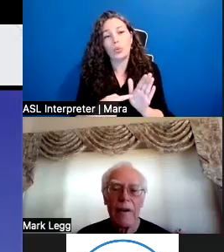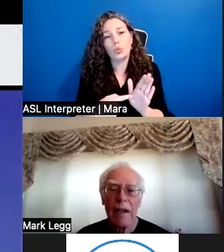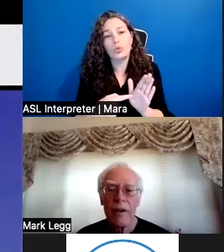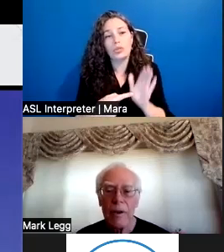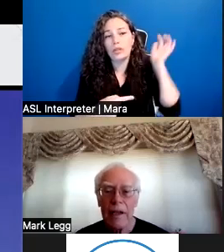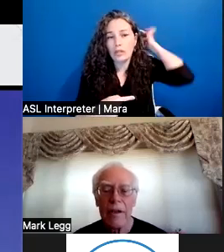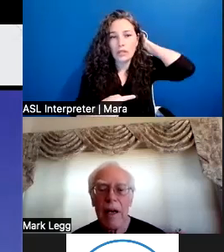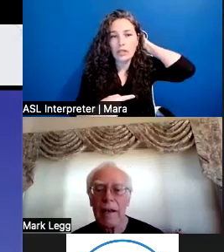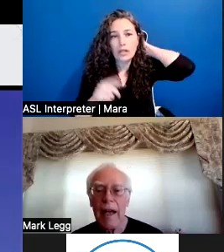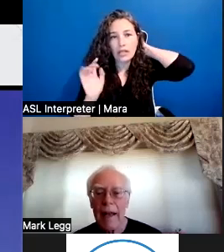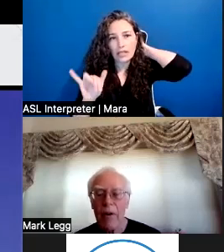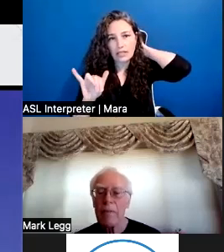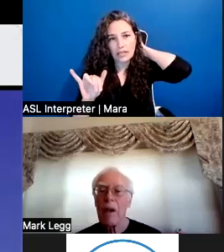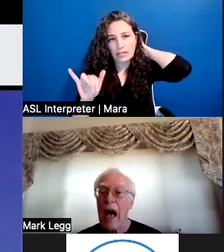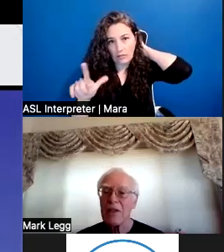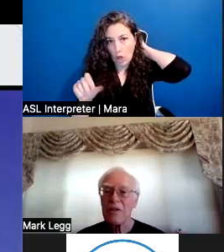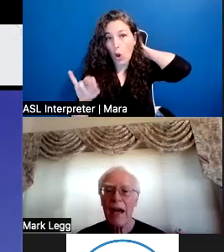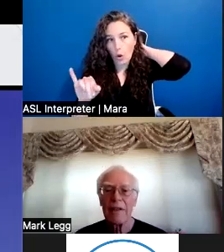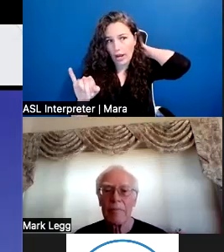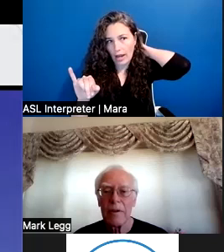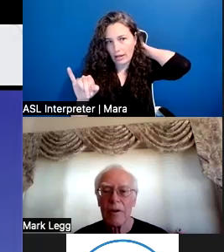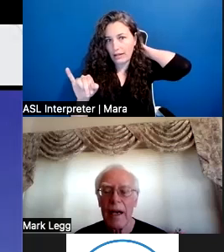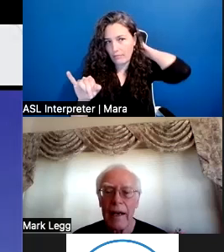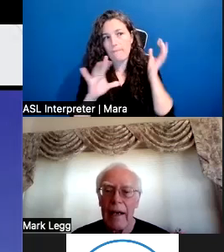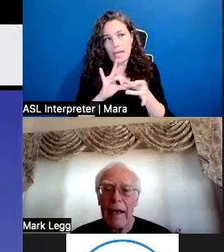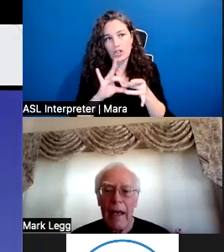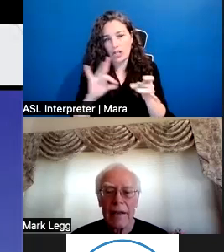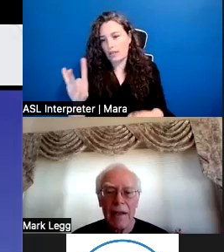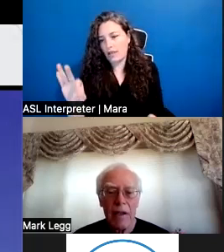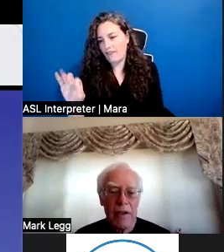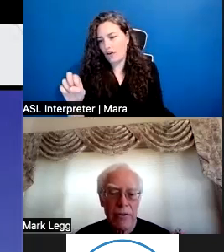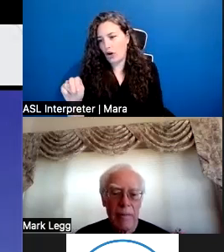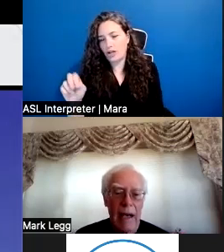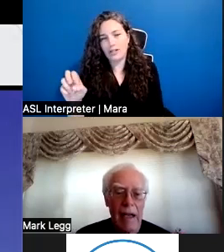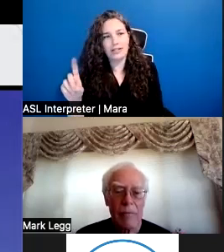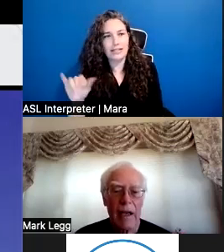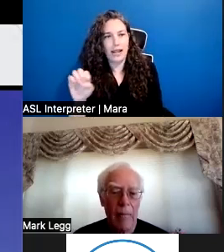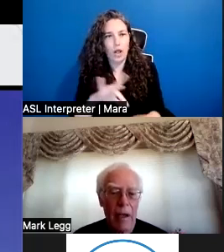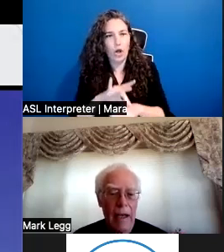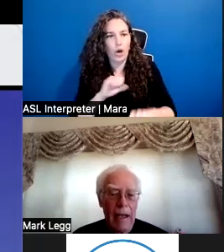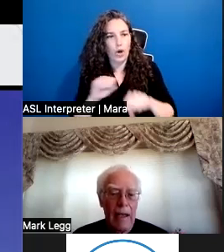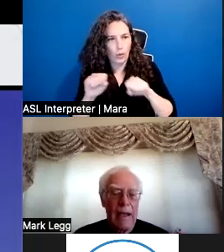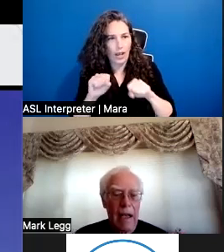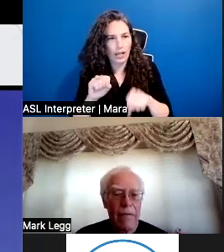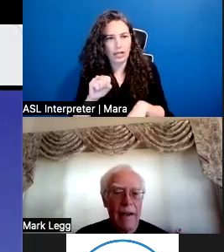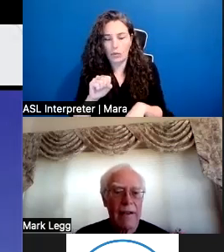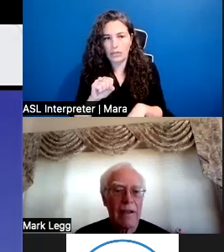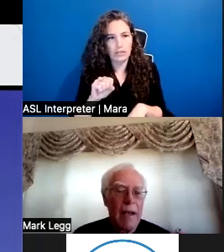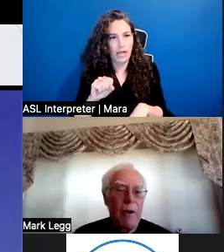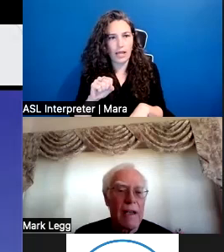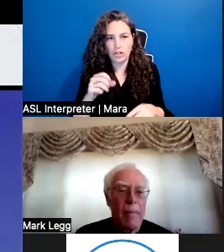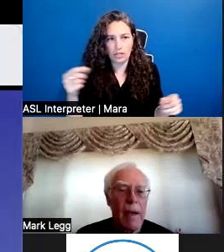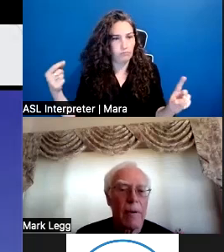the Ferndale earthquake I heard about, and that was a blind strike slip earthquake. And several years ago with my colleagues, Mark Kammerling and Dan